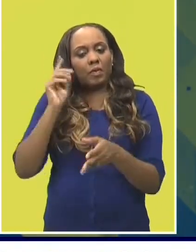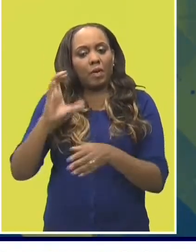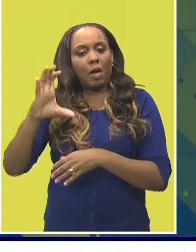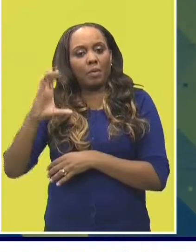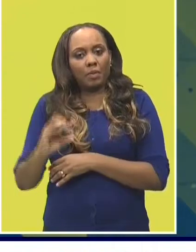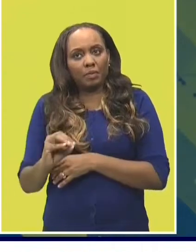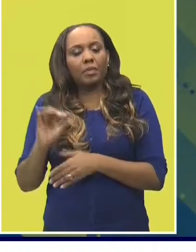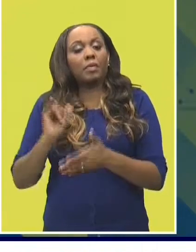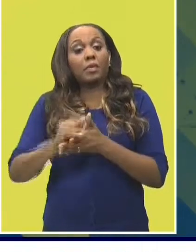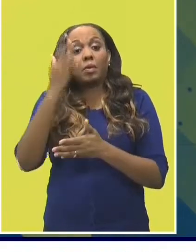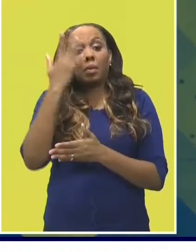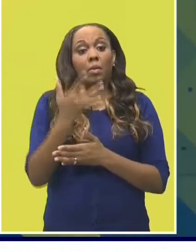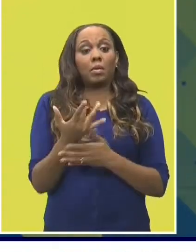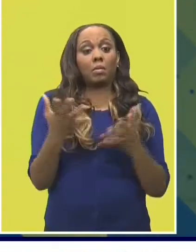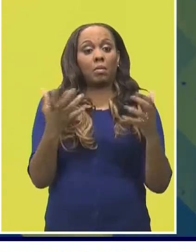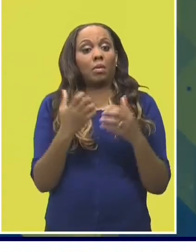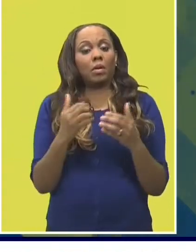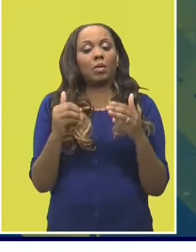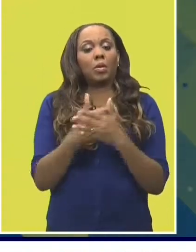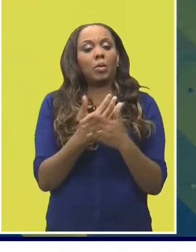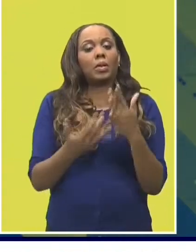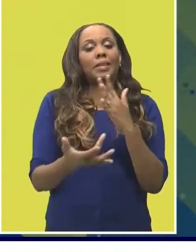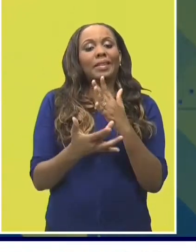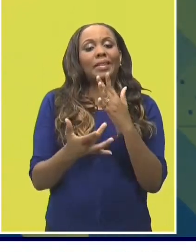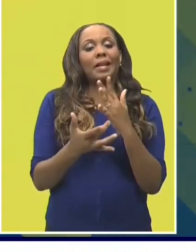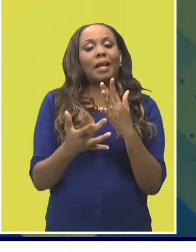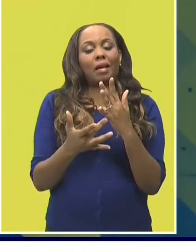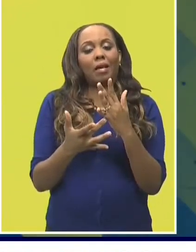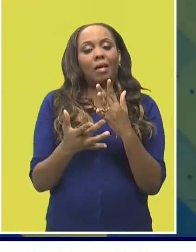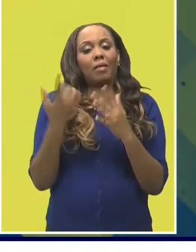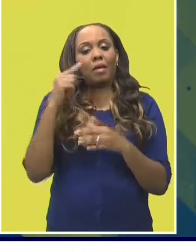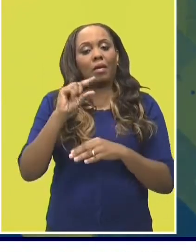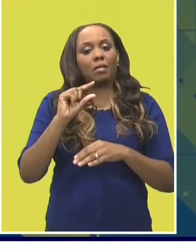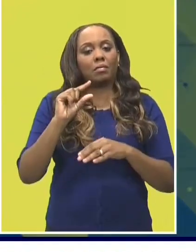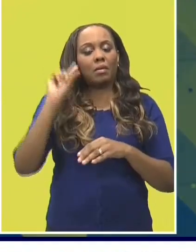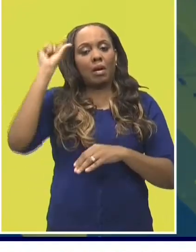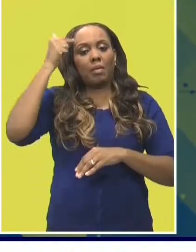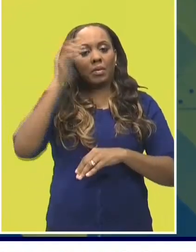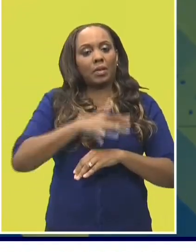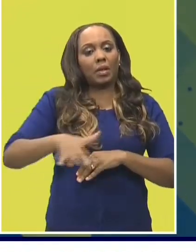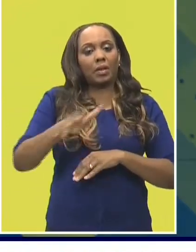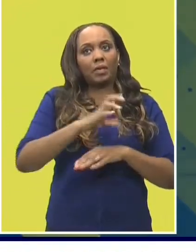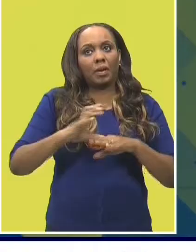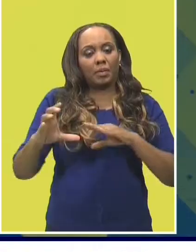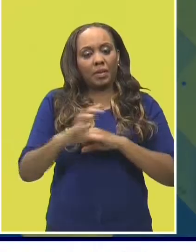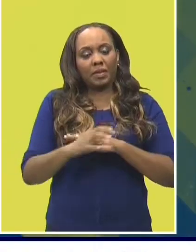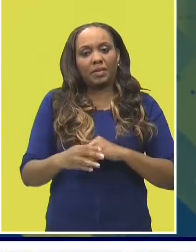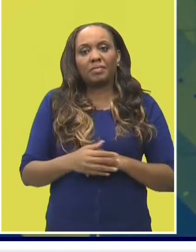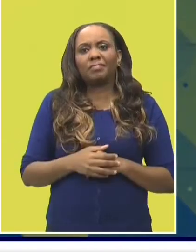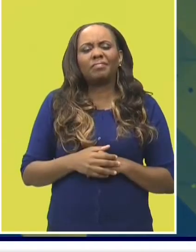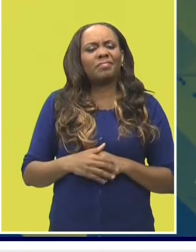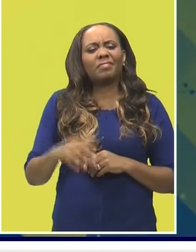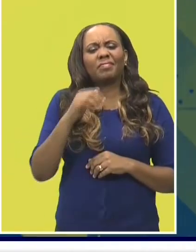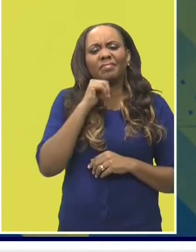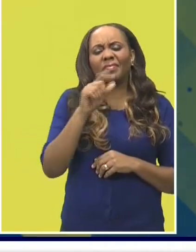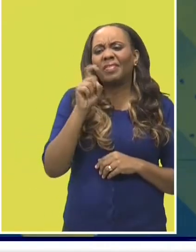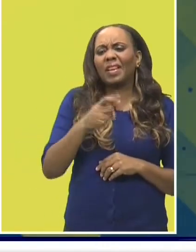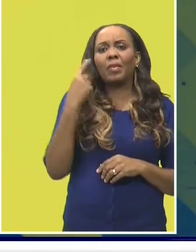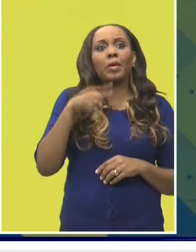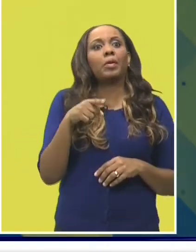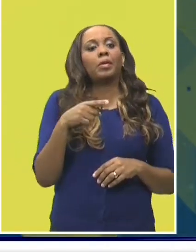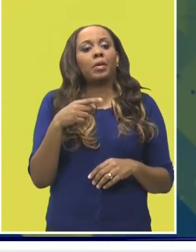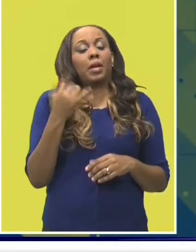of a digital transformation framework for governments in the region. There's no need for you to drive to the Revenue Office